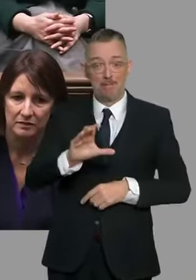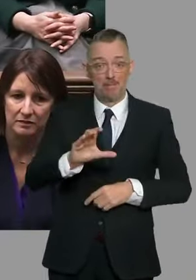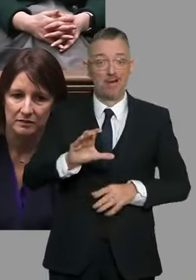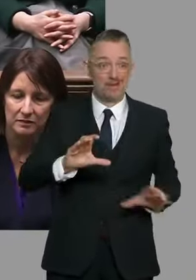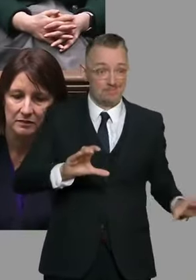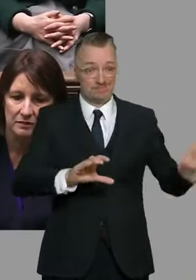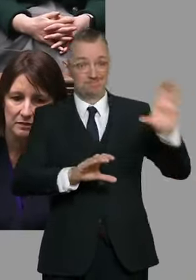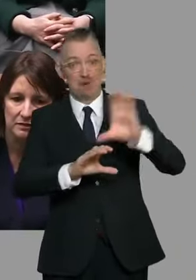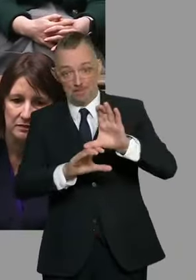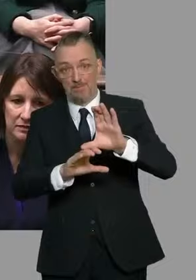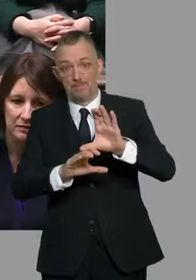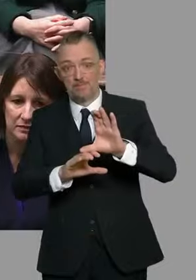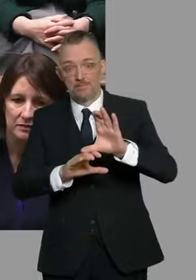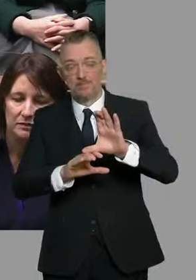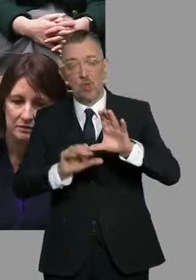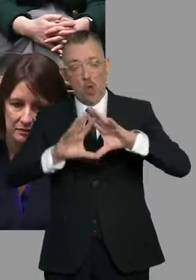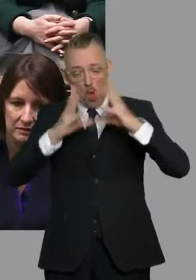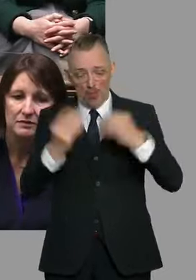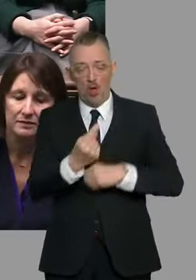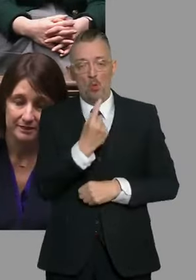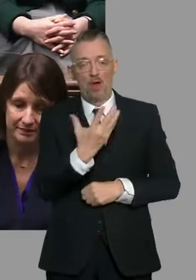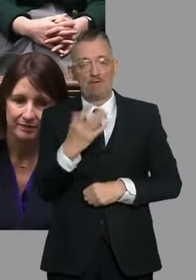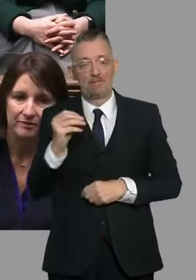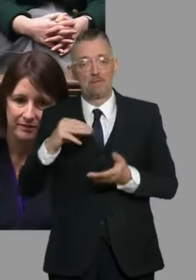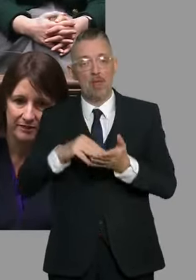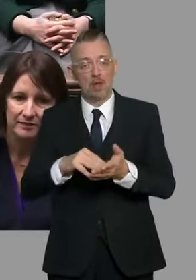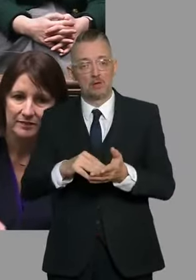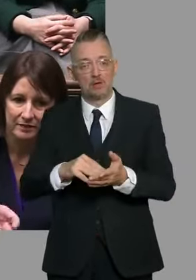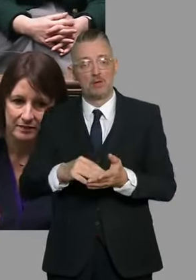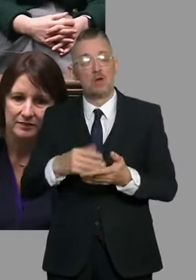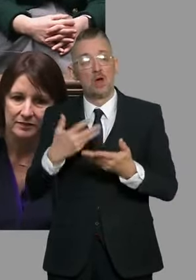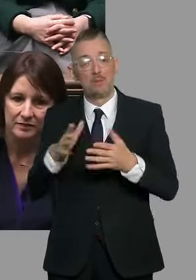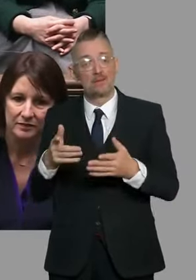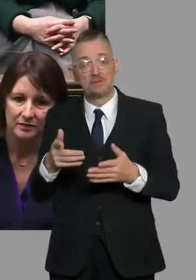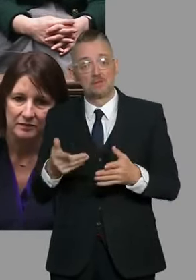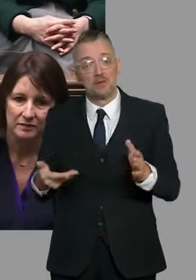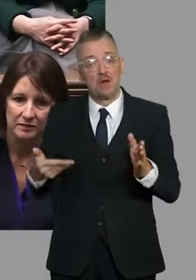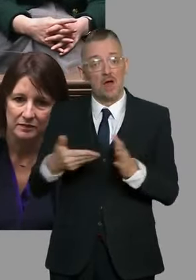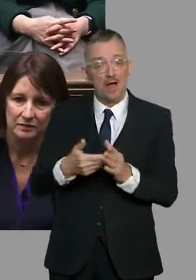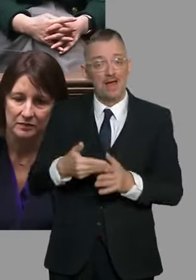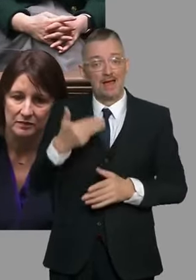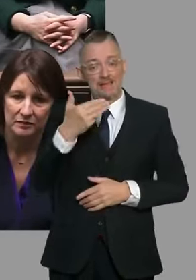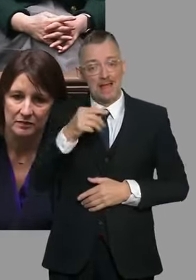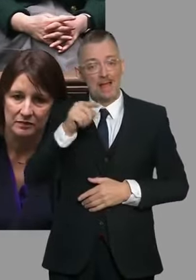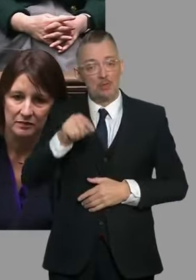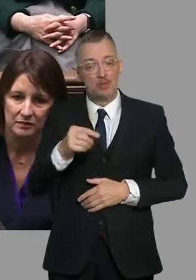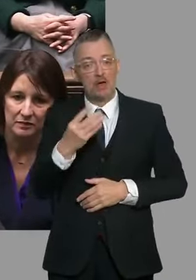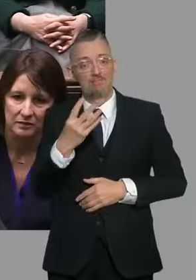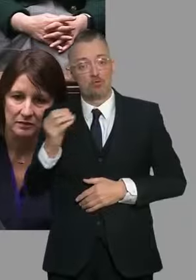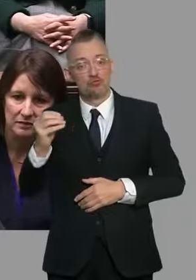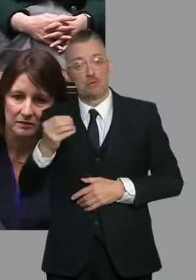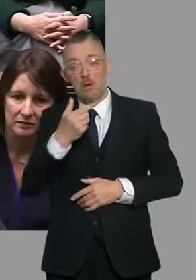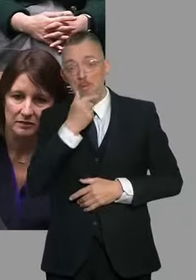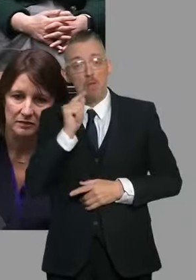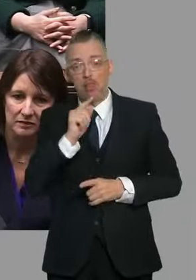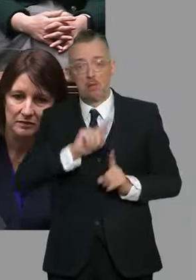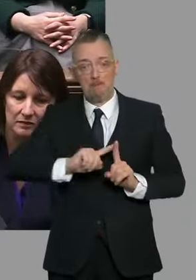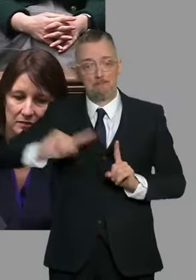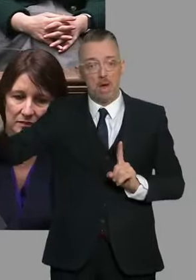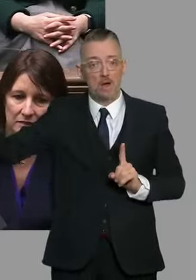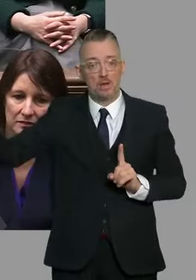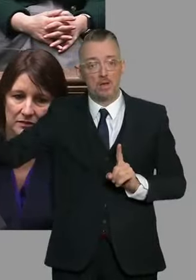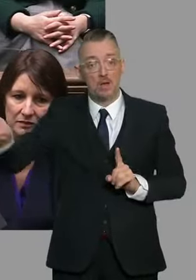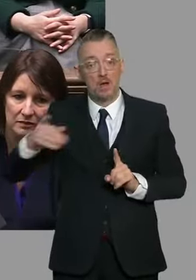powers. We've retained 9,400 people who shouldn't be here. A record flight got off. They talk about getting the flights off. They did